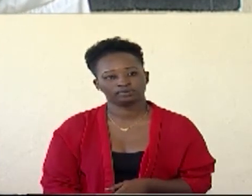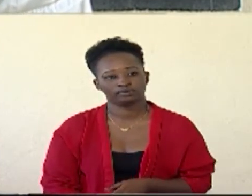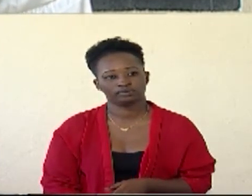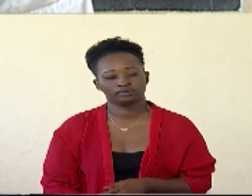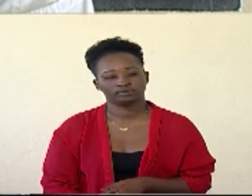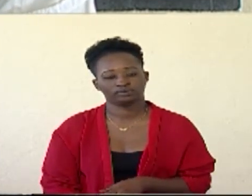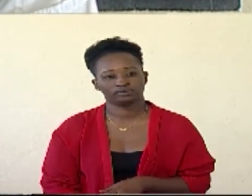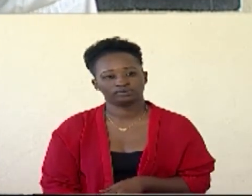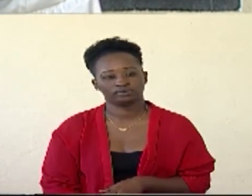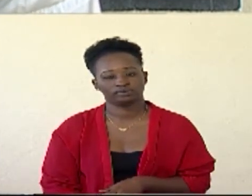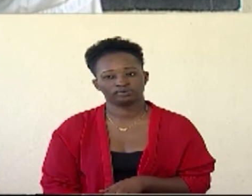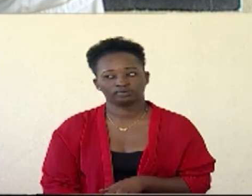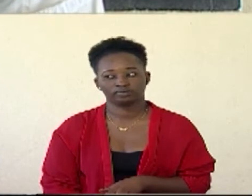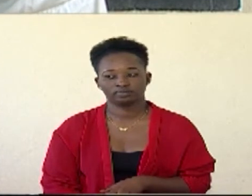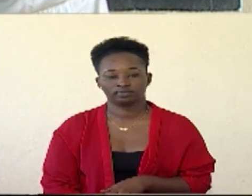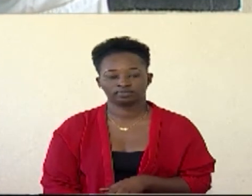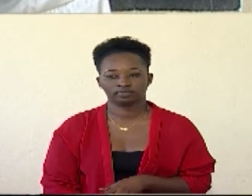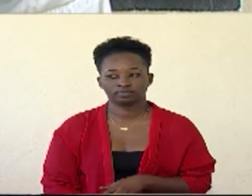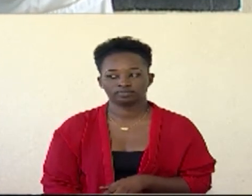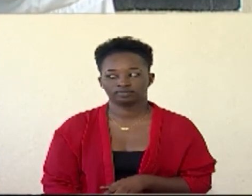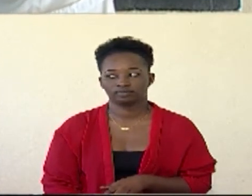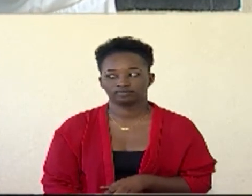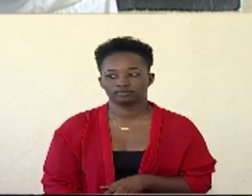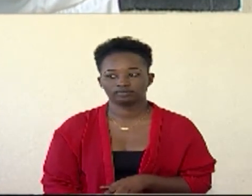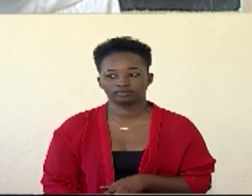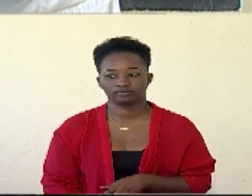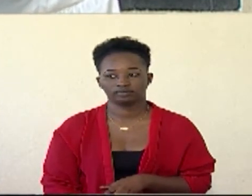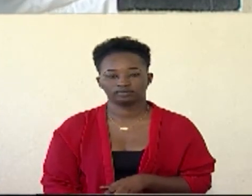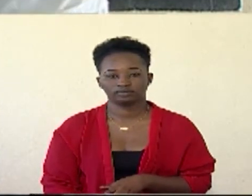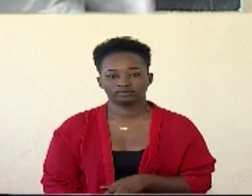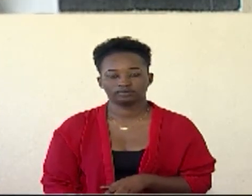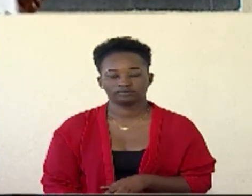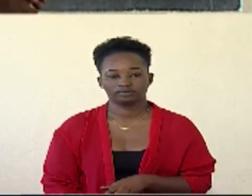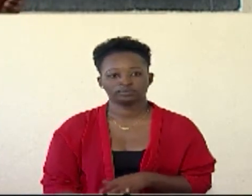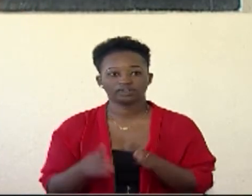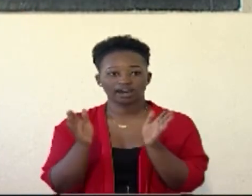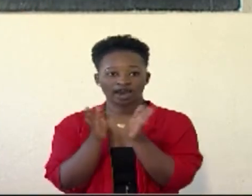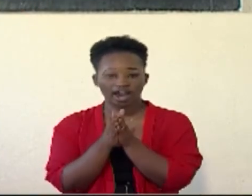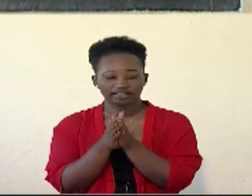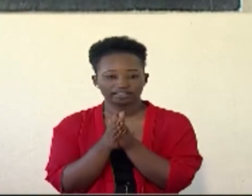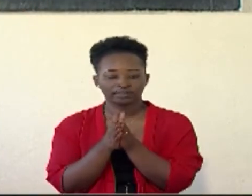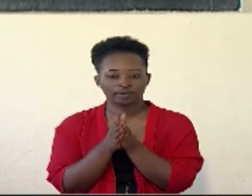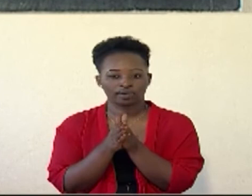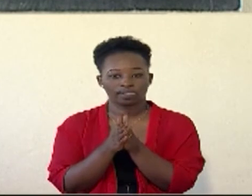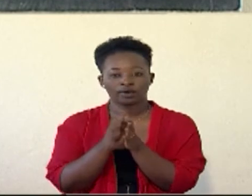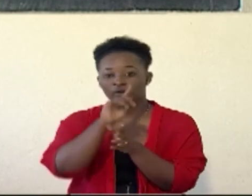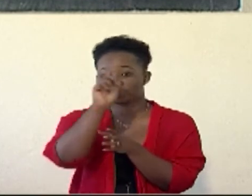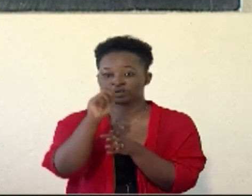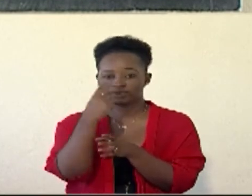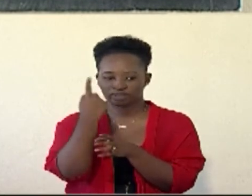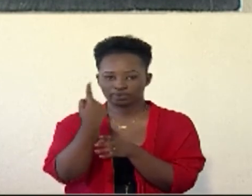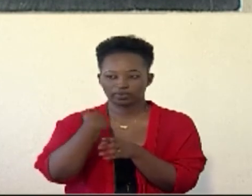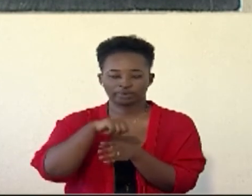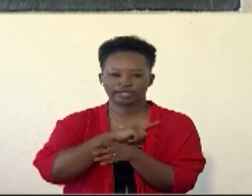times change, we multiply by the change in expenditure. And on question 1, we are